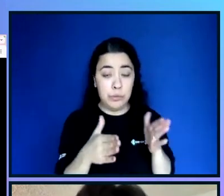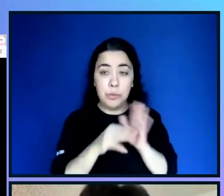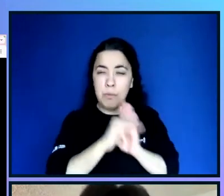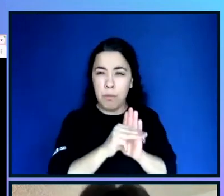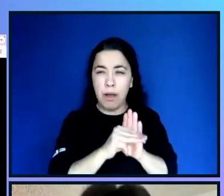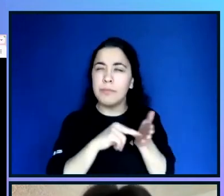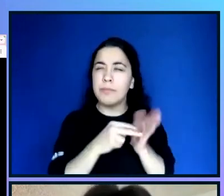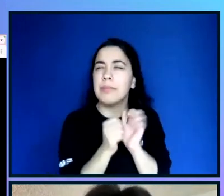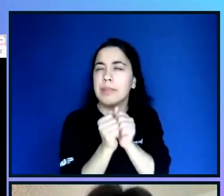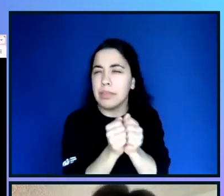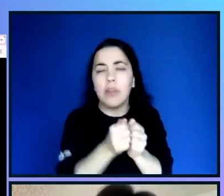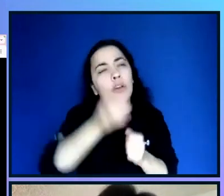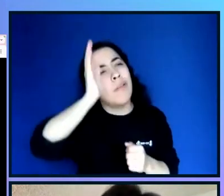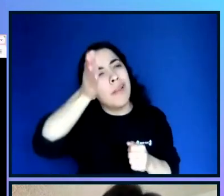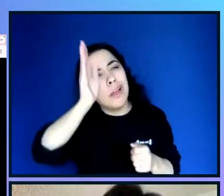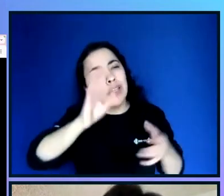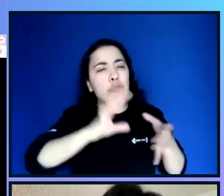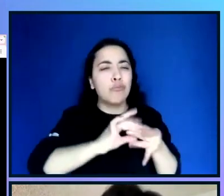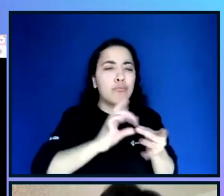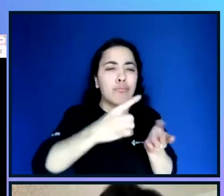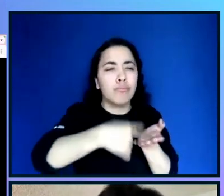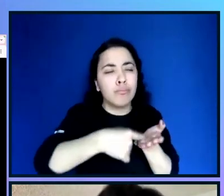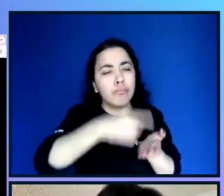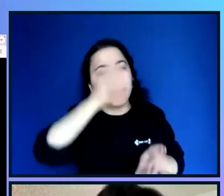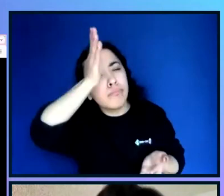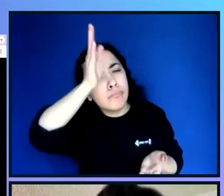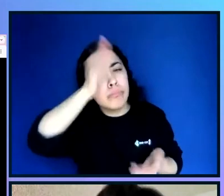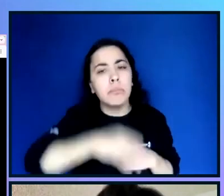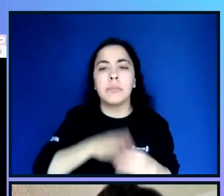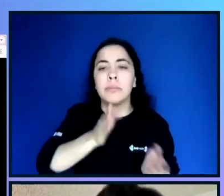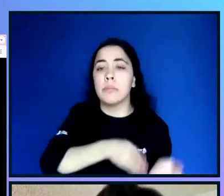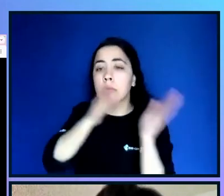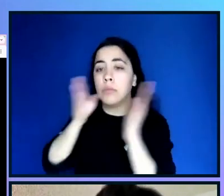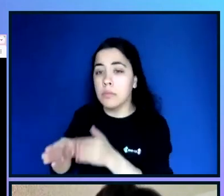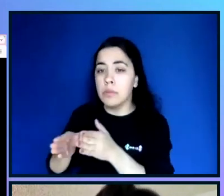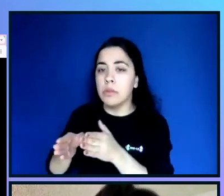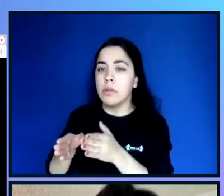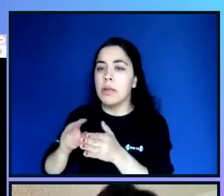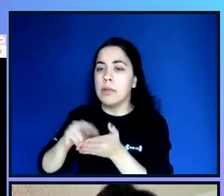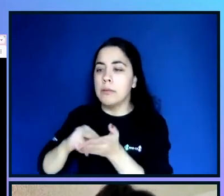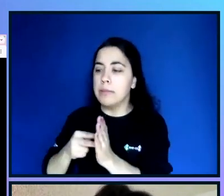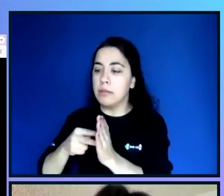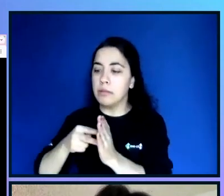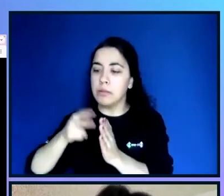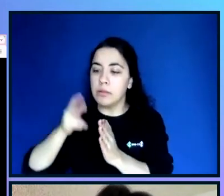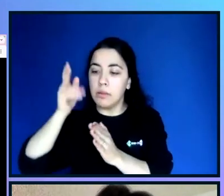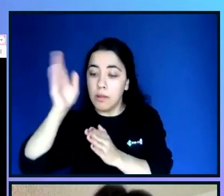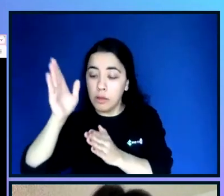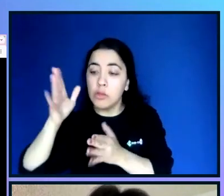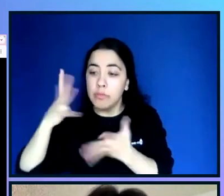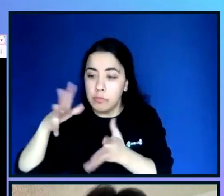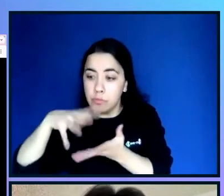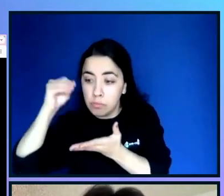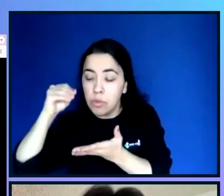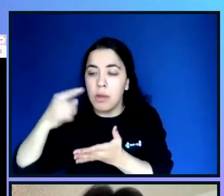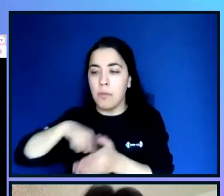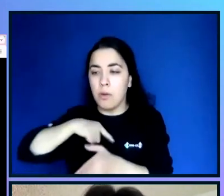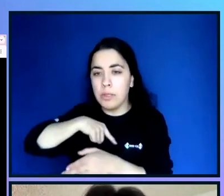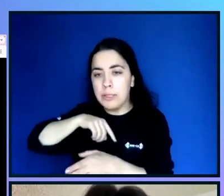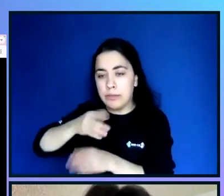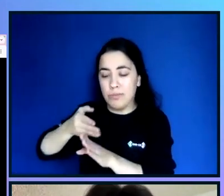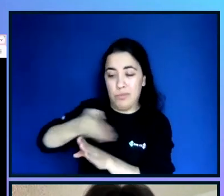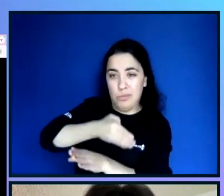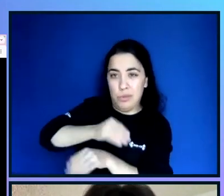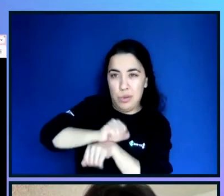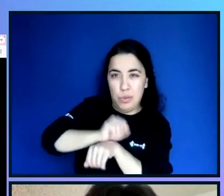model, focusing on exercises and the lectures being part of pre-work. And lastly, while our first iteration had one cohort that